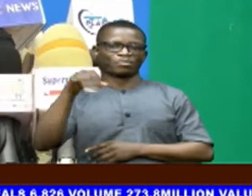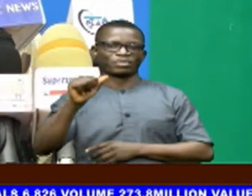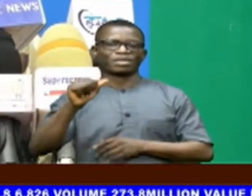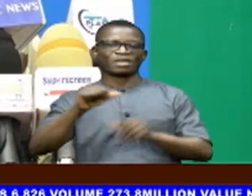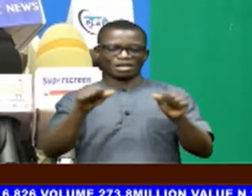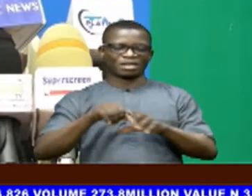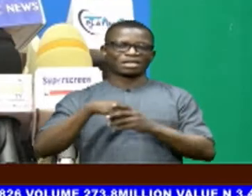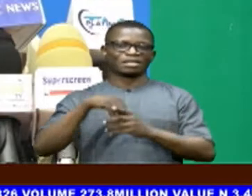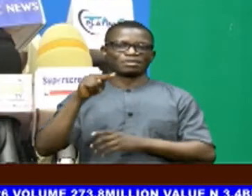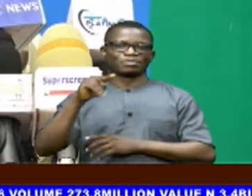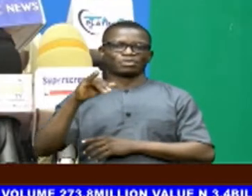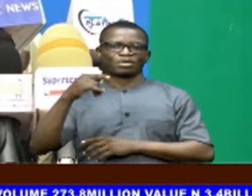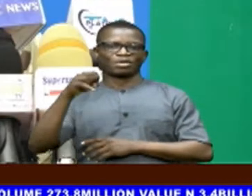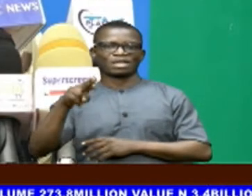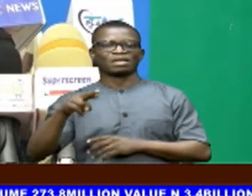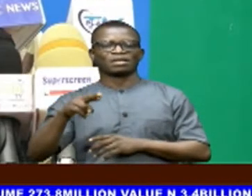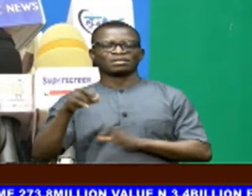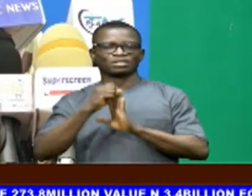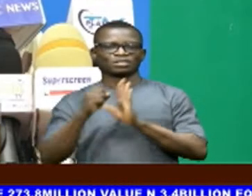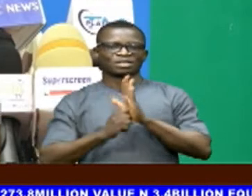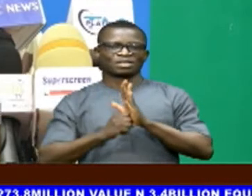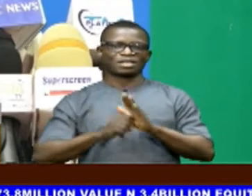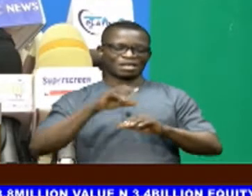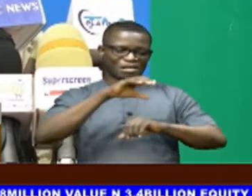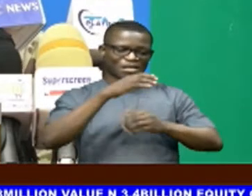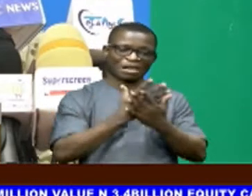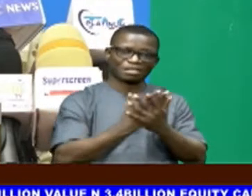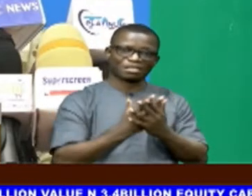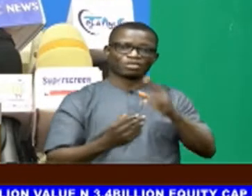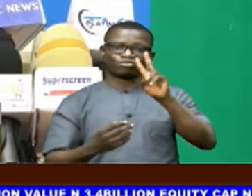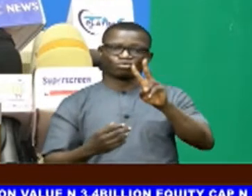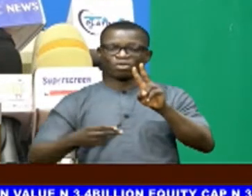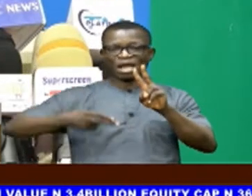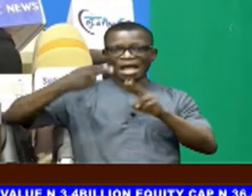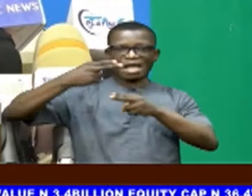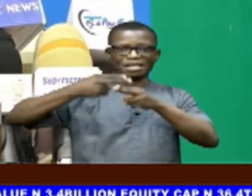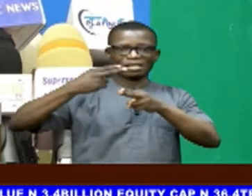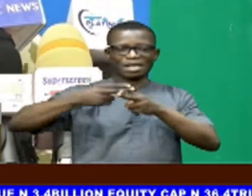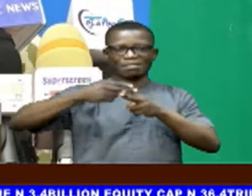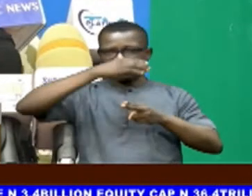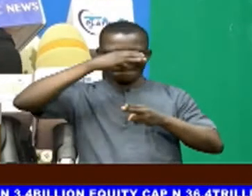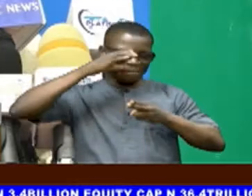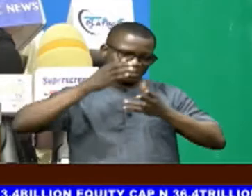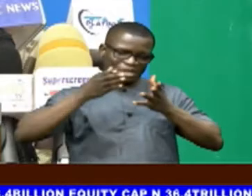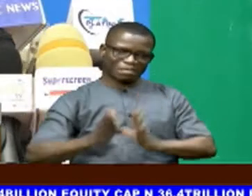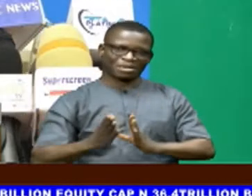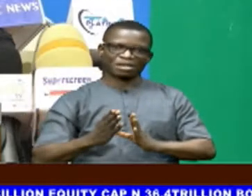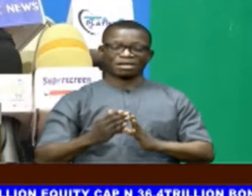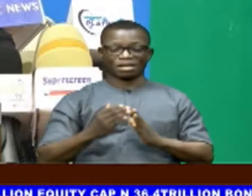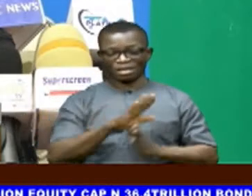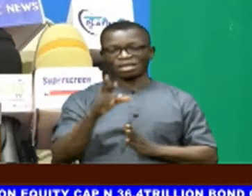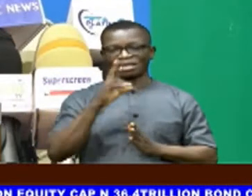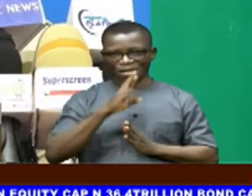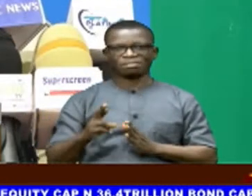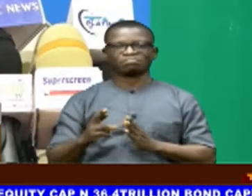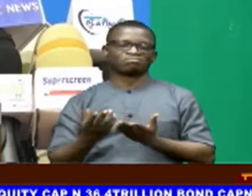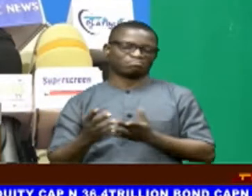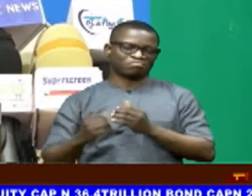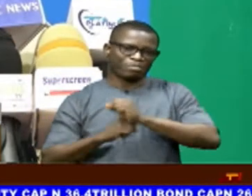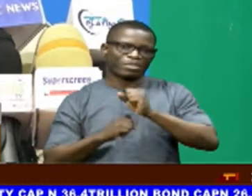the operations, troops arrested two high-profile terrorists and they are cooperating with